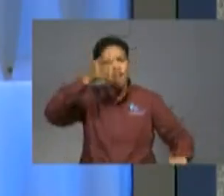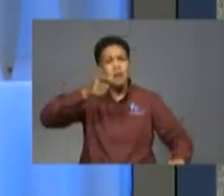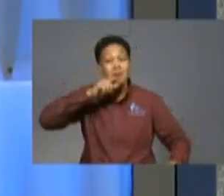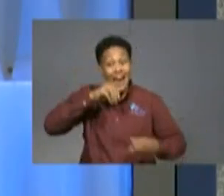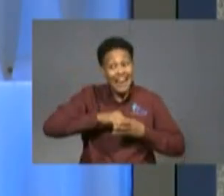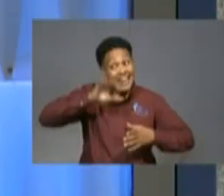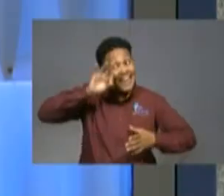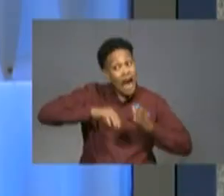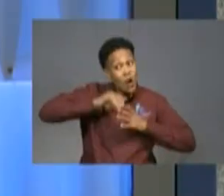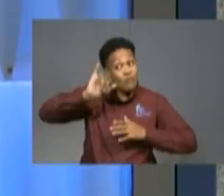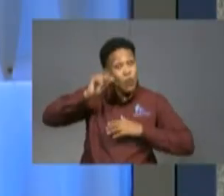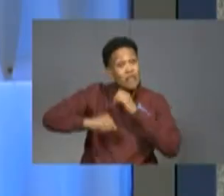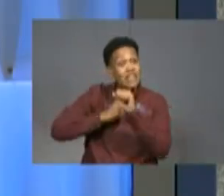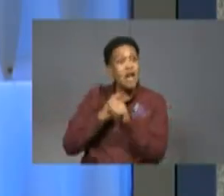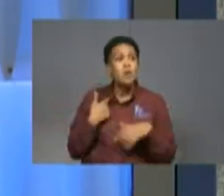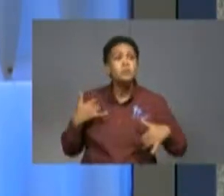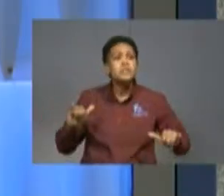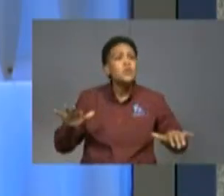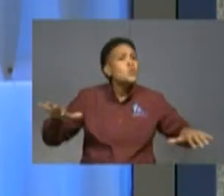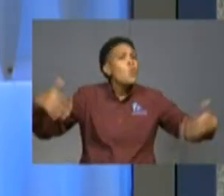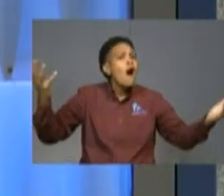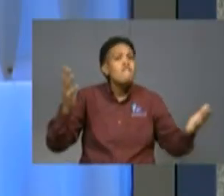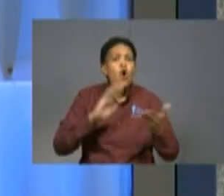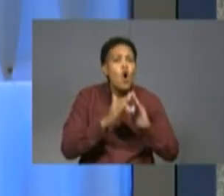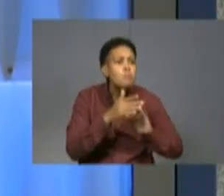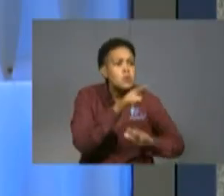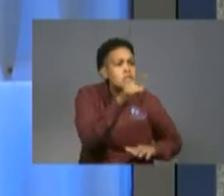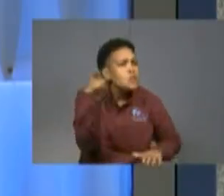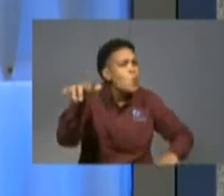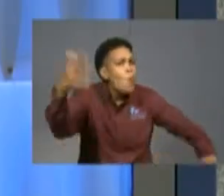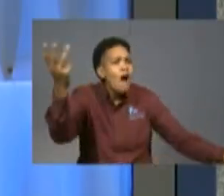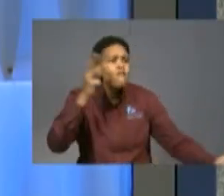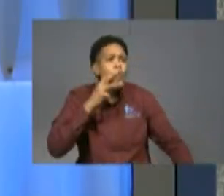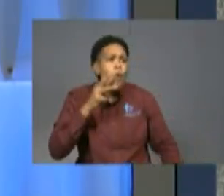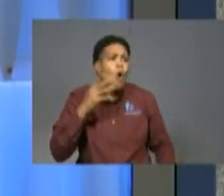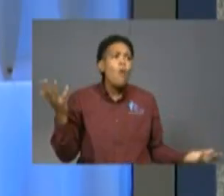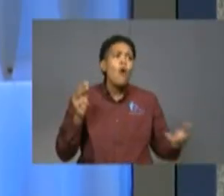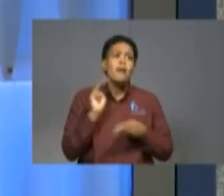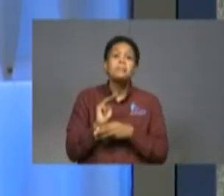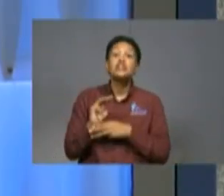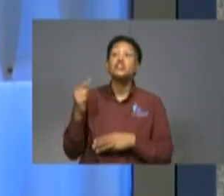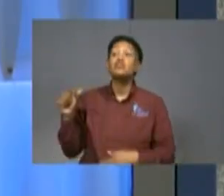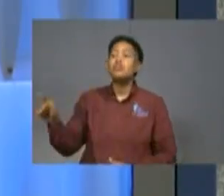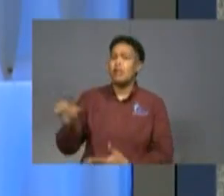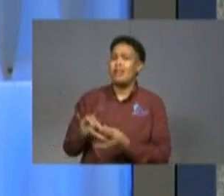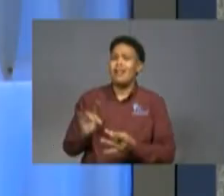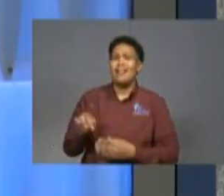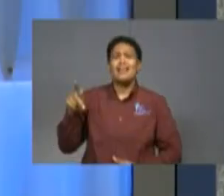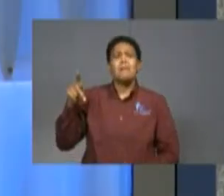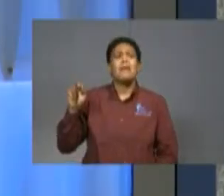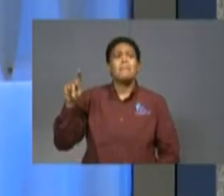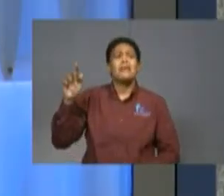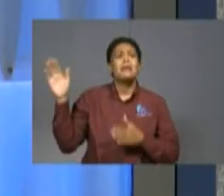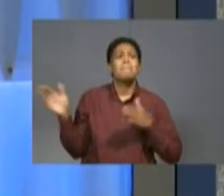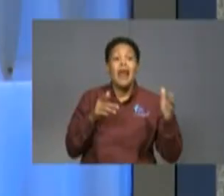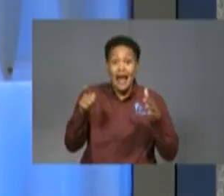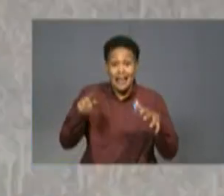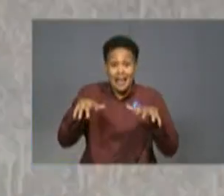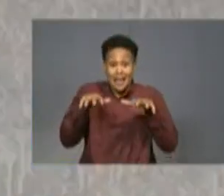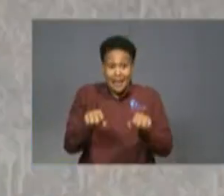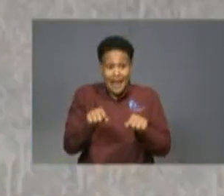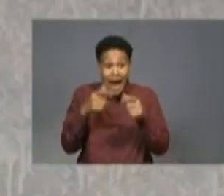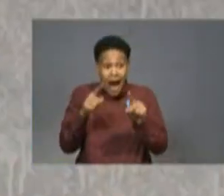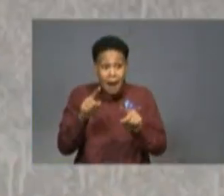9 of those years, we still don't have communities that have water. What Minister Green is talking about is a PNP plan that they inherited,